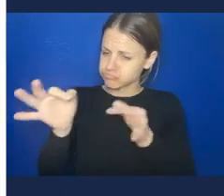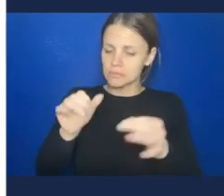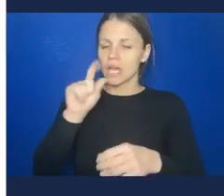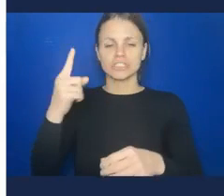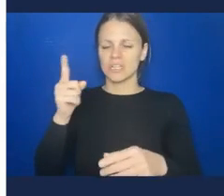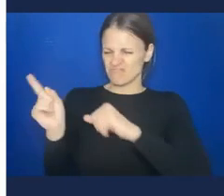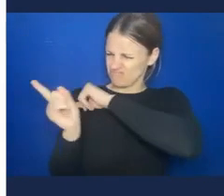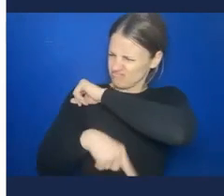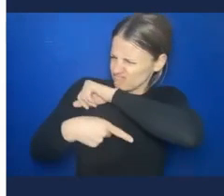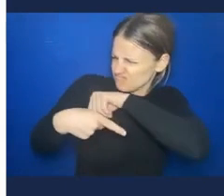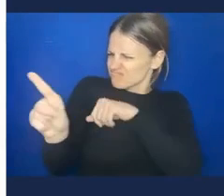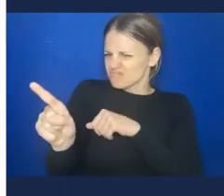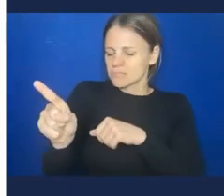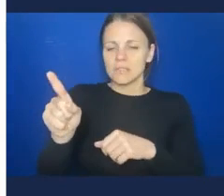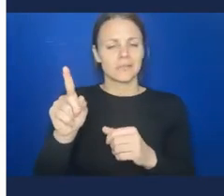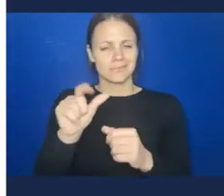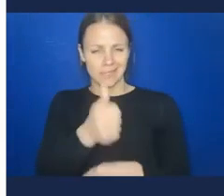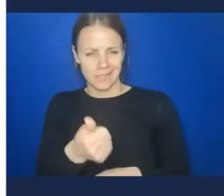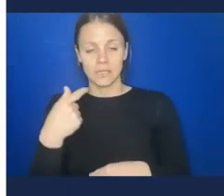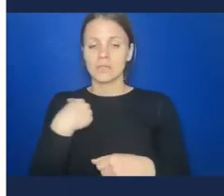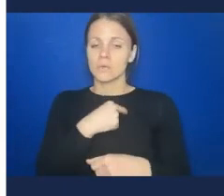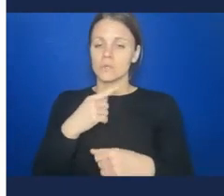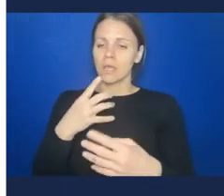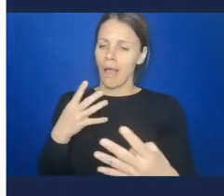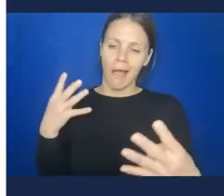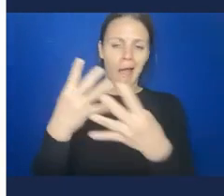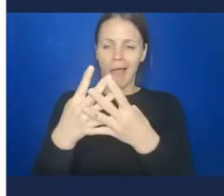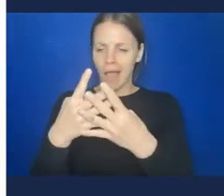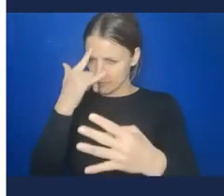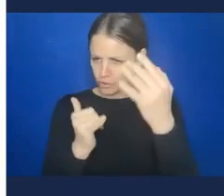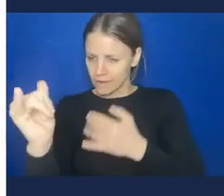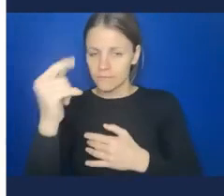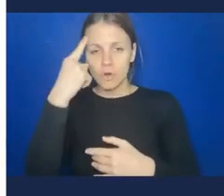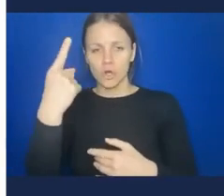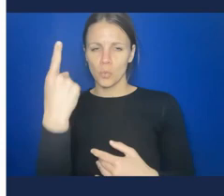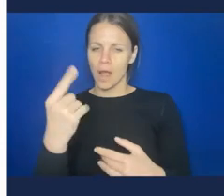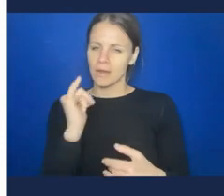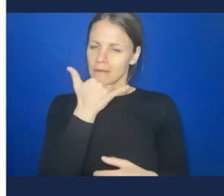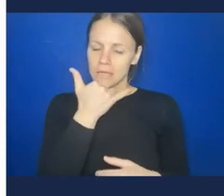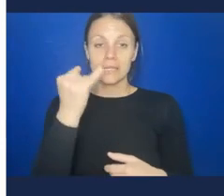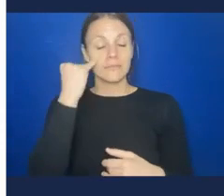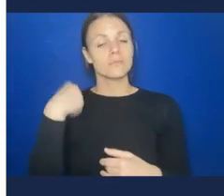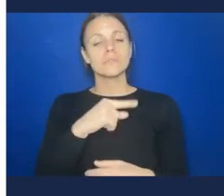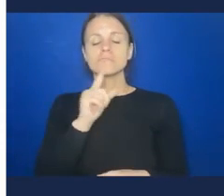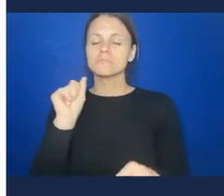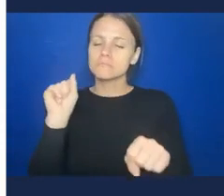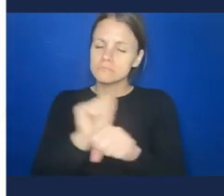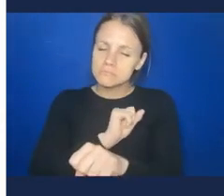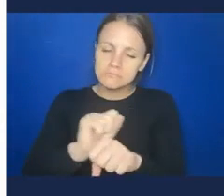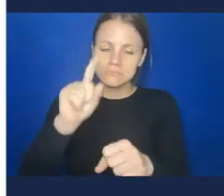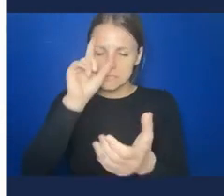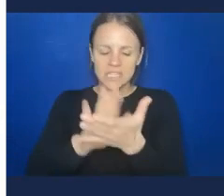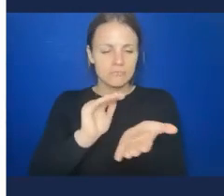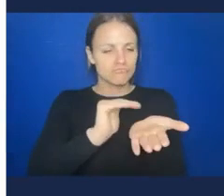don't want to lock people up forever just for one transgression, if we believe that forgiveness is possible in all these